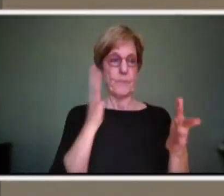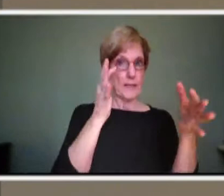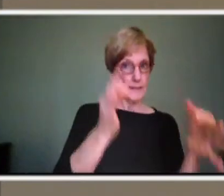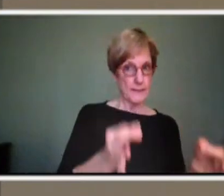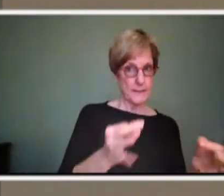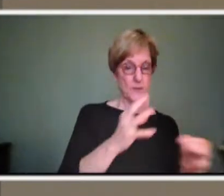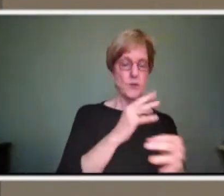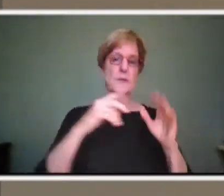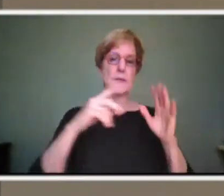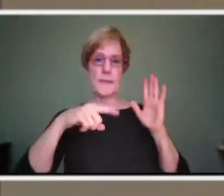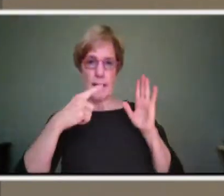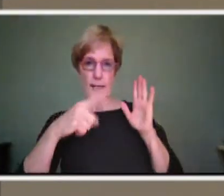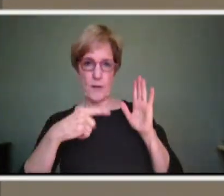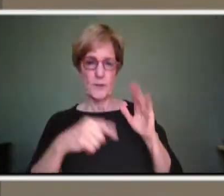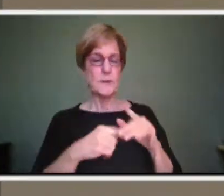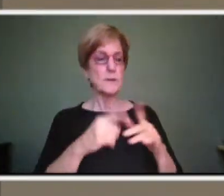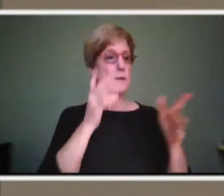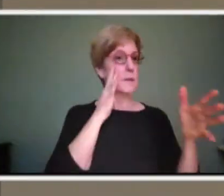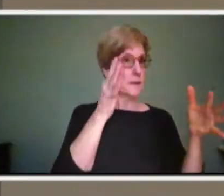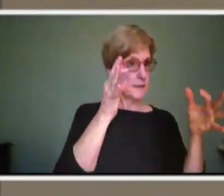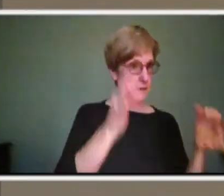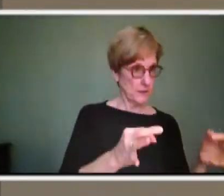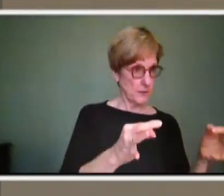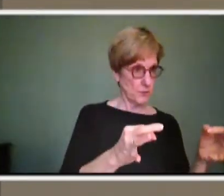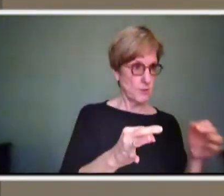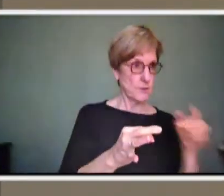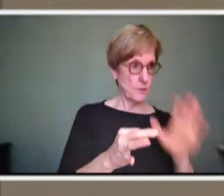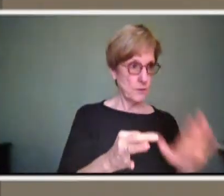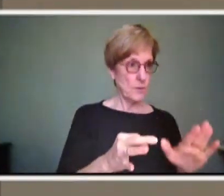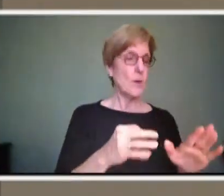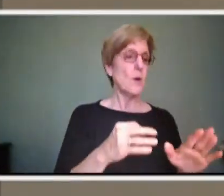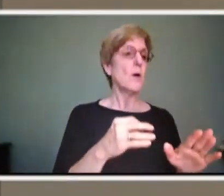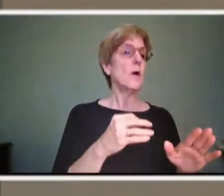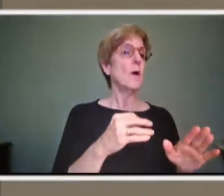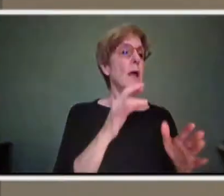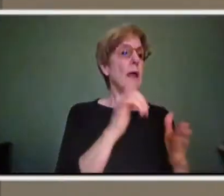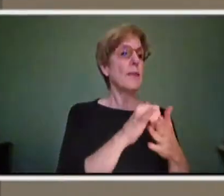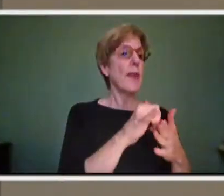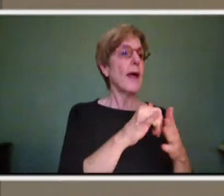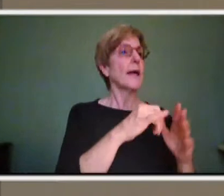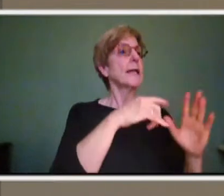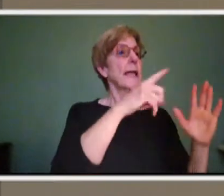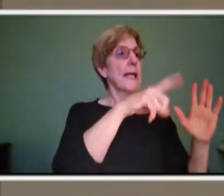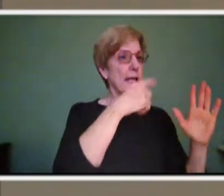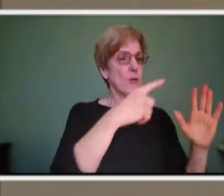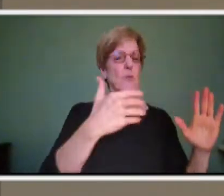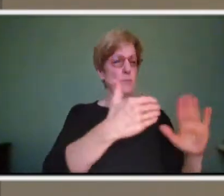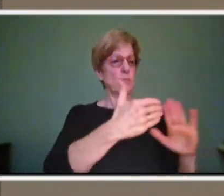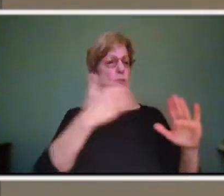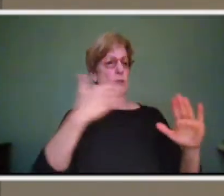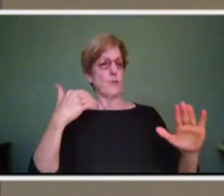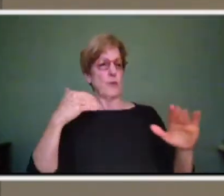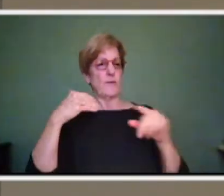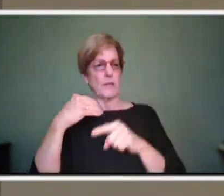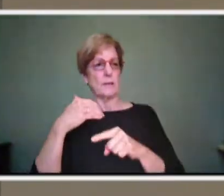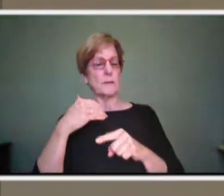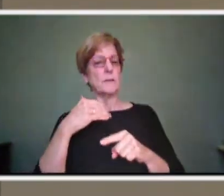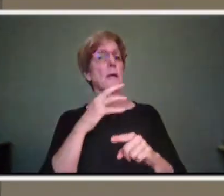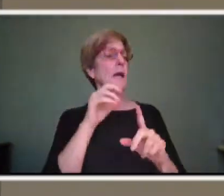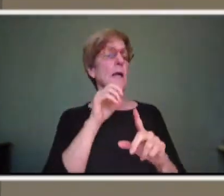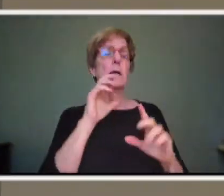hearings. Decisions on cases are cases for which a public hearing was previously held and no further